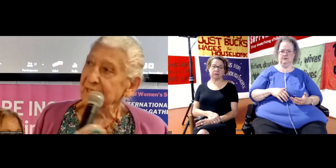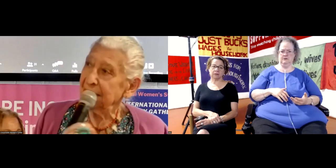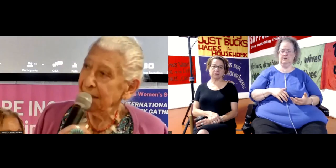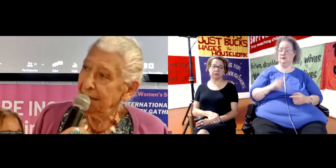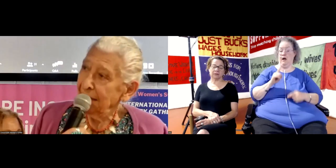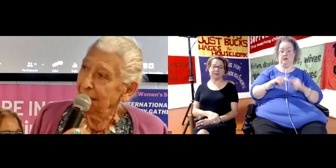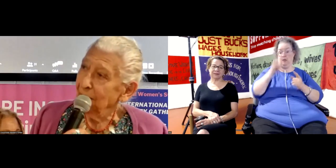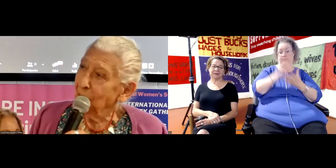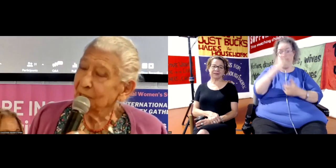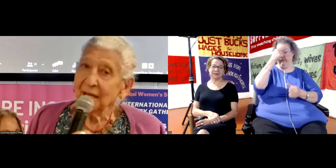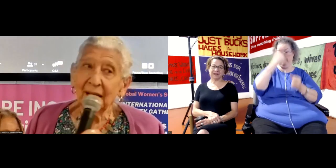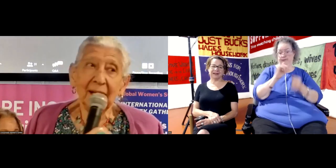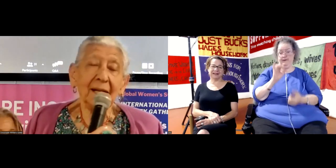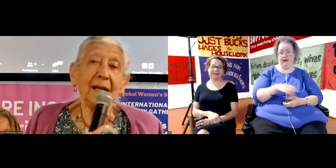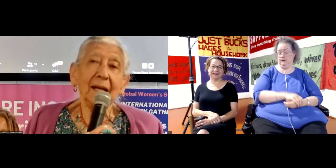remember it.